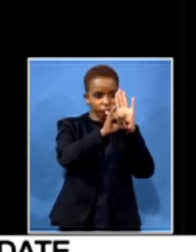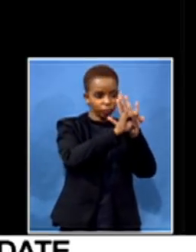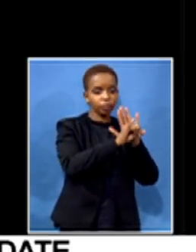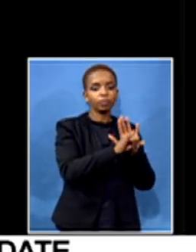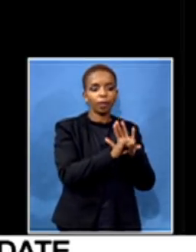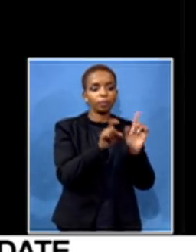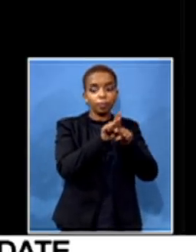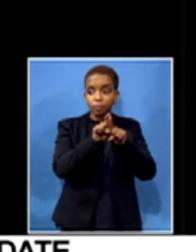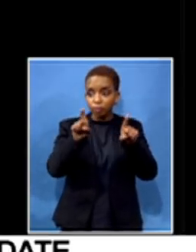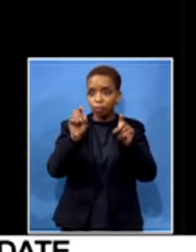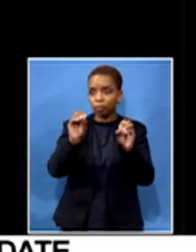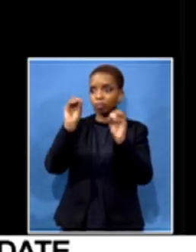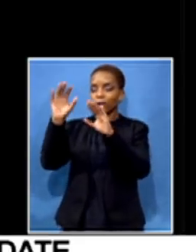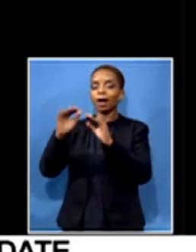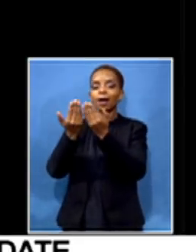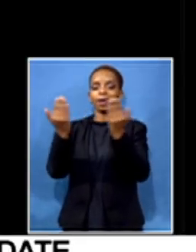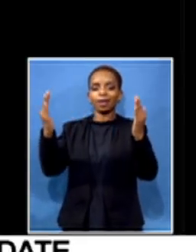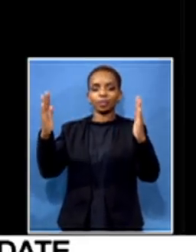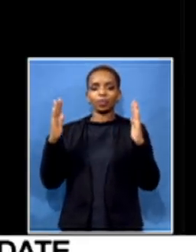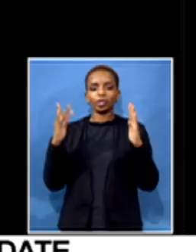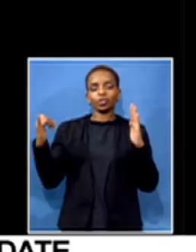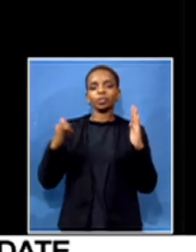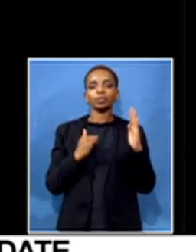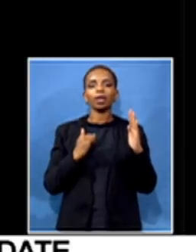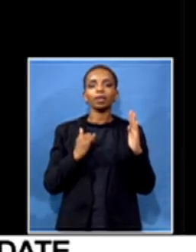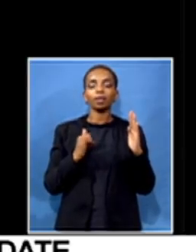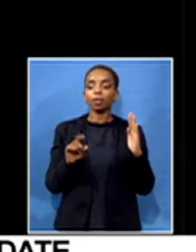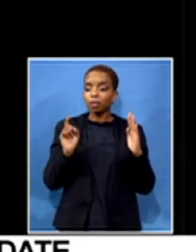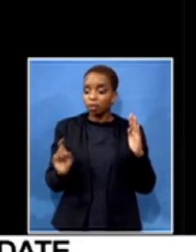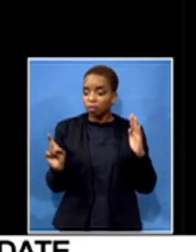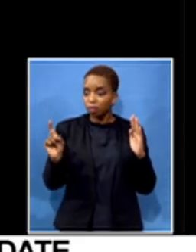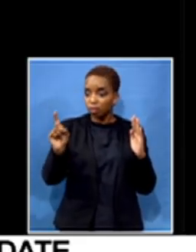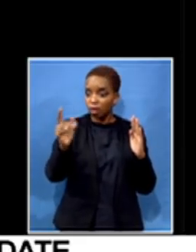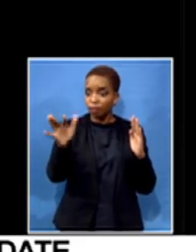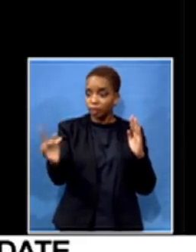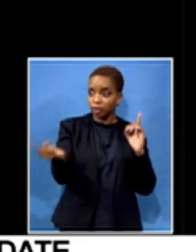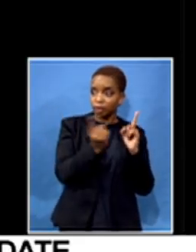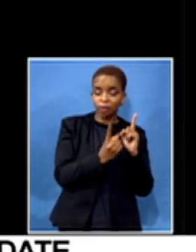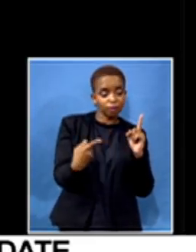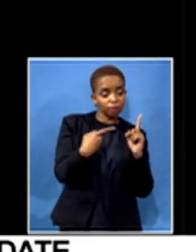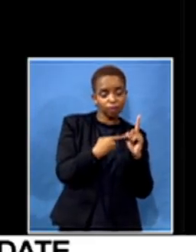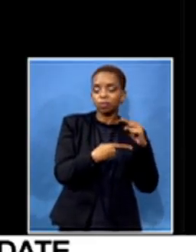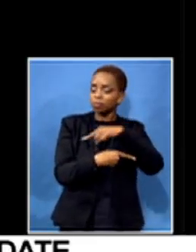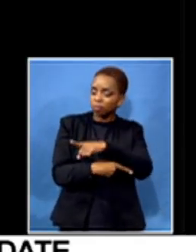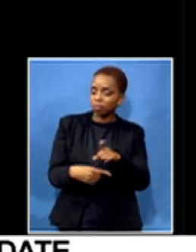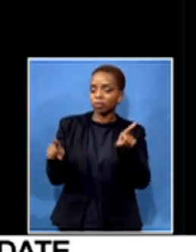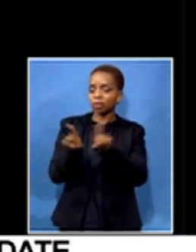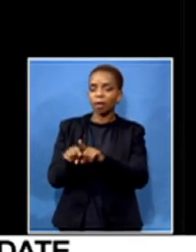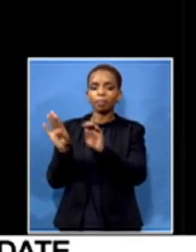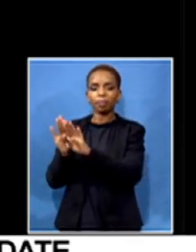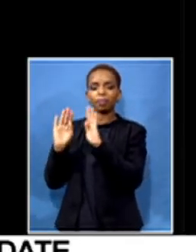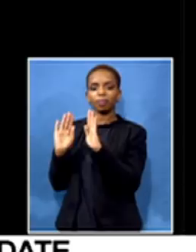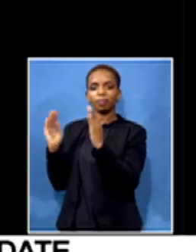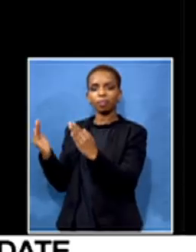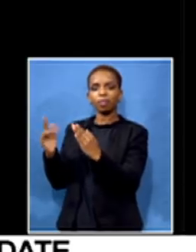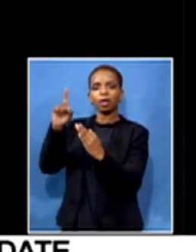all the contacts are also traced and are taken to quarantine, because that way we will actually interrupt the cycle of infection. And